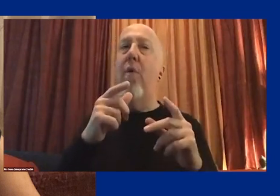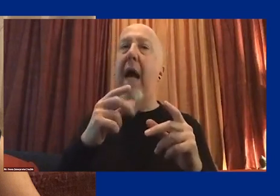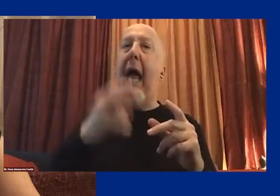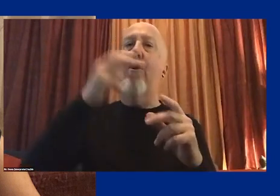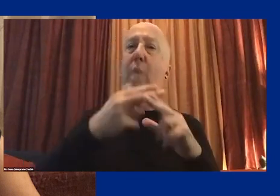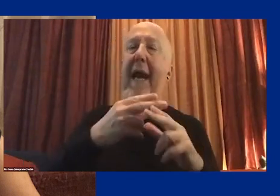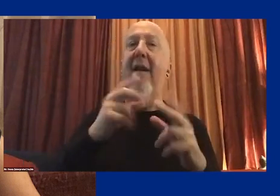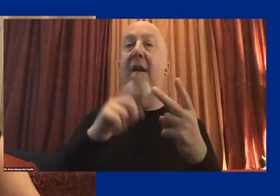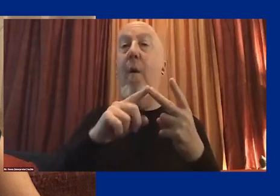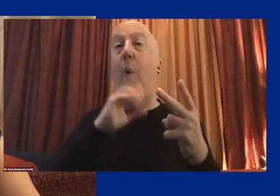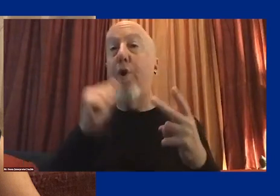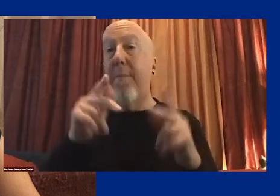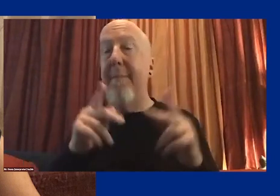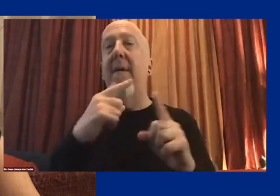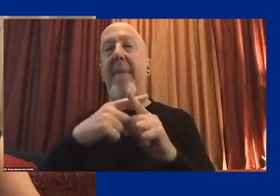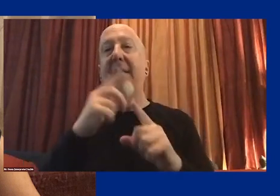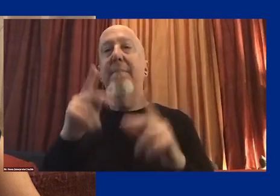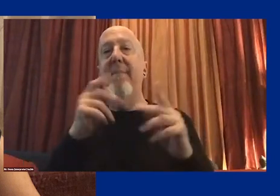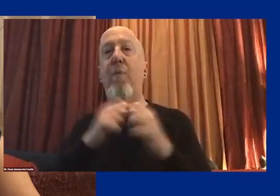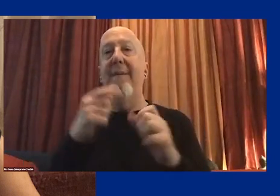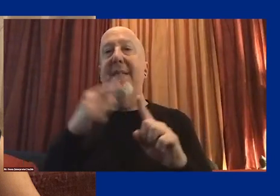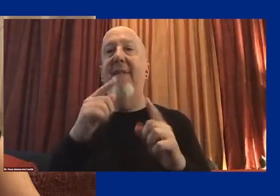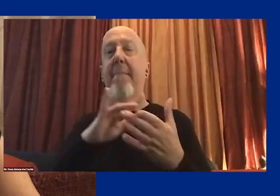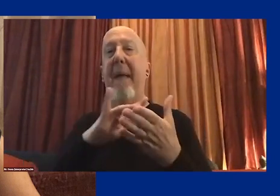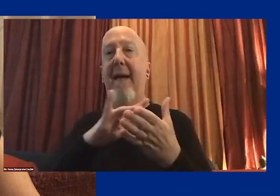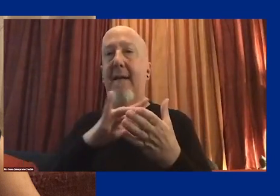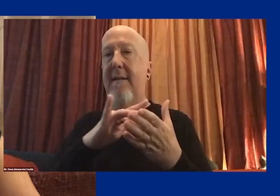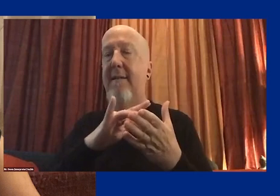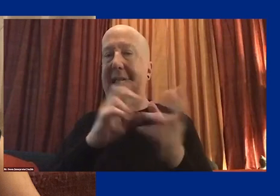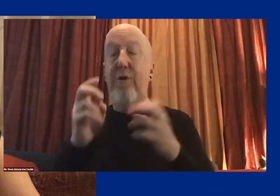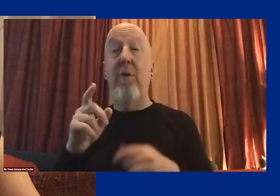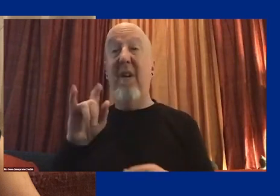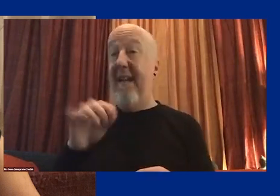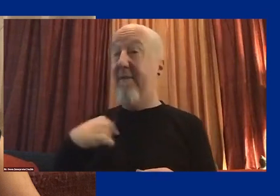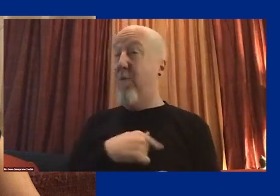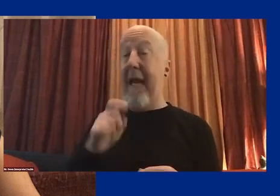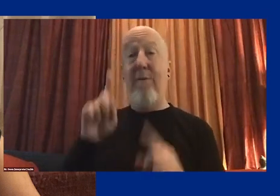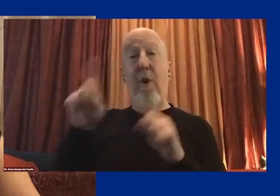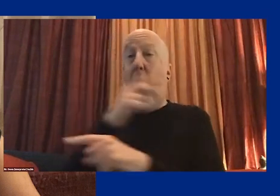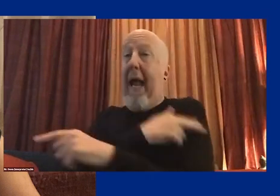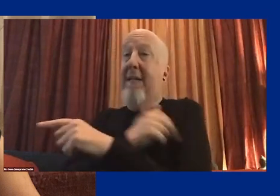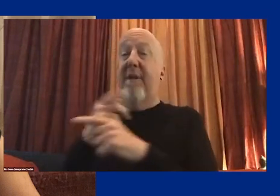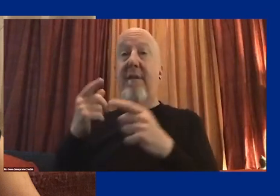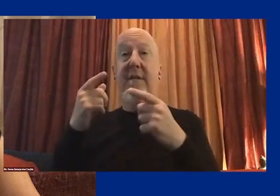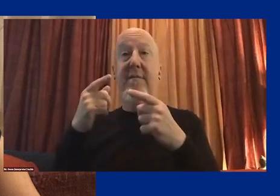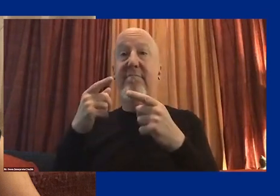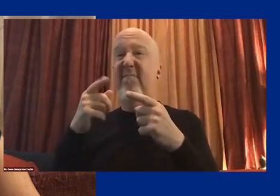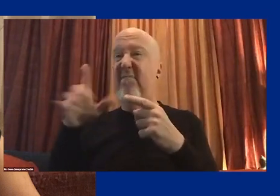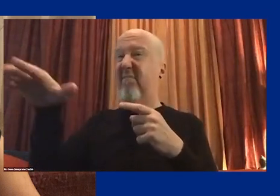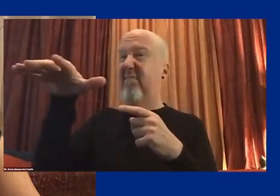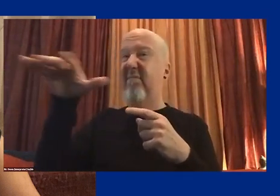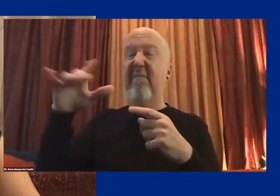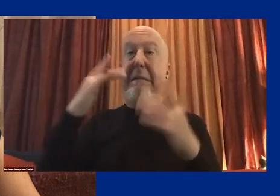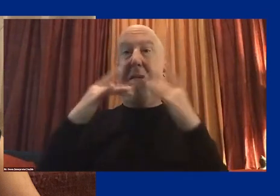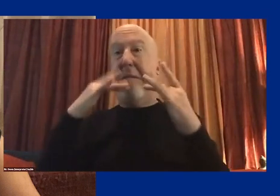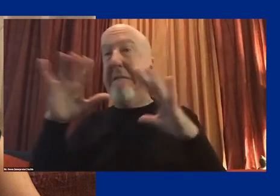well as people with certain medical conditions. If we have to go to the hospital during a time of scarcity, when discriminatory